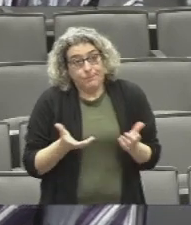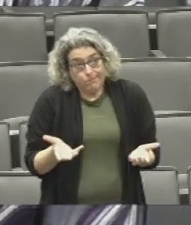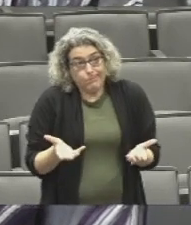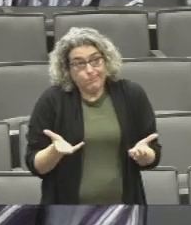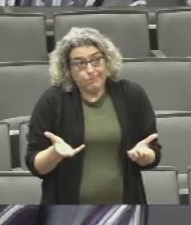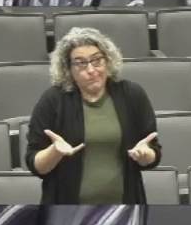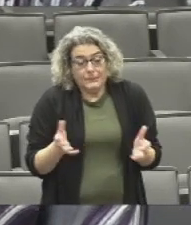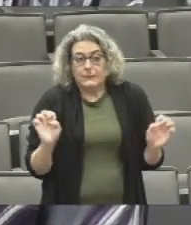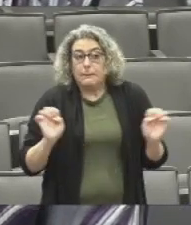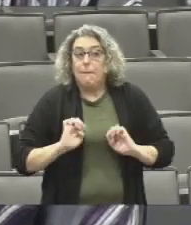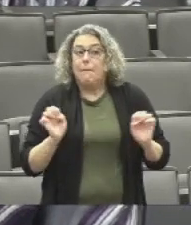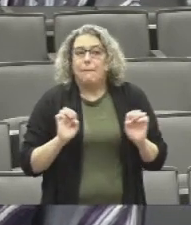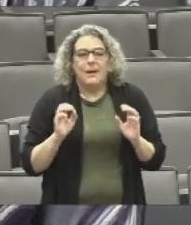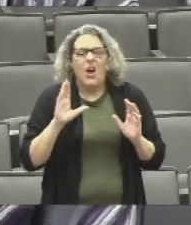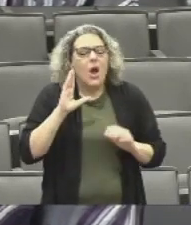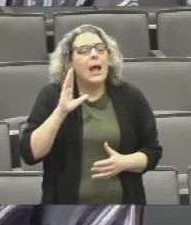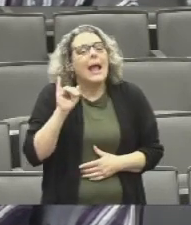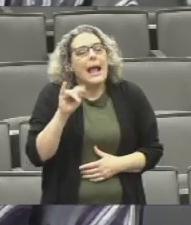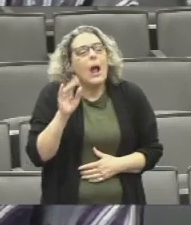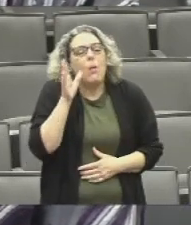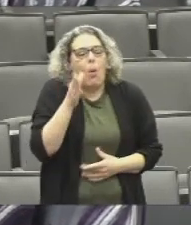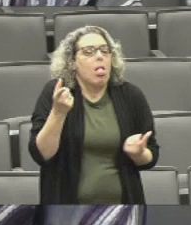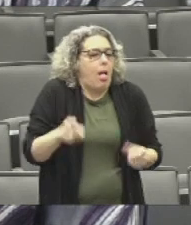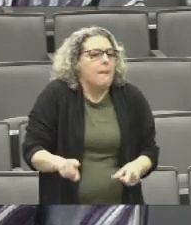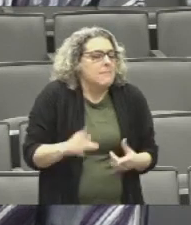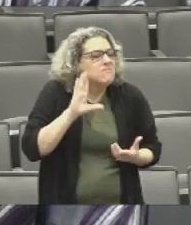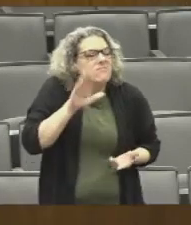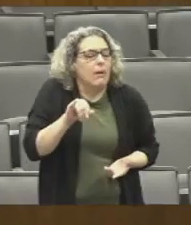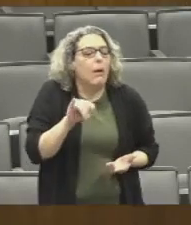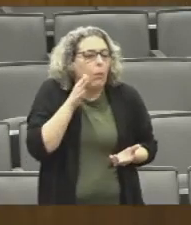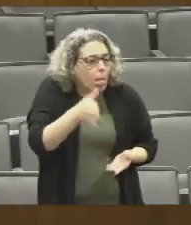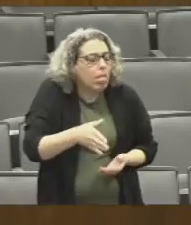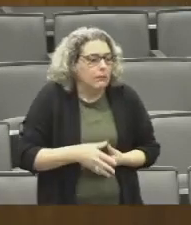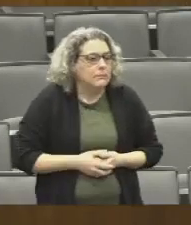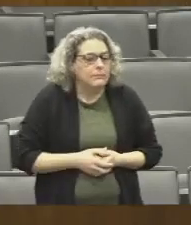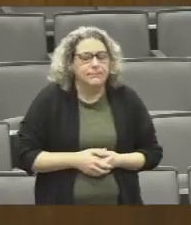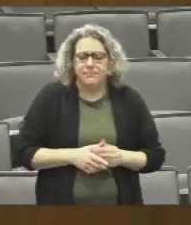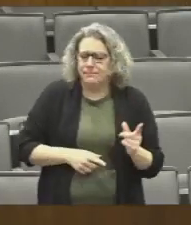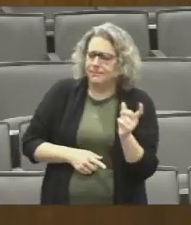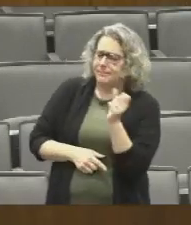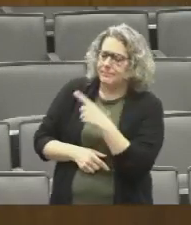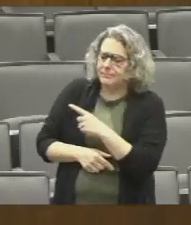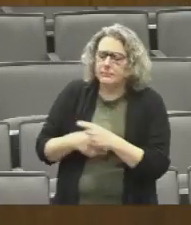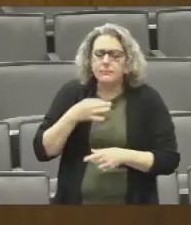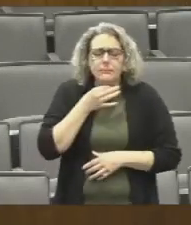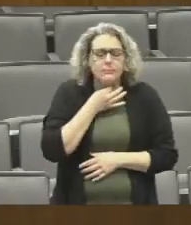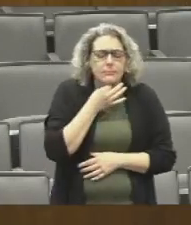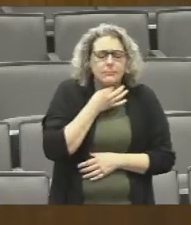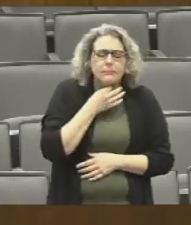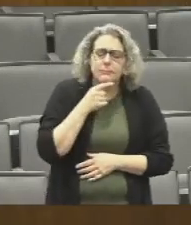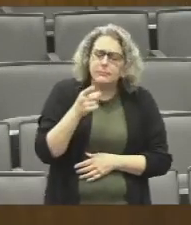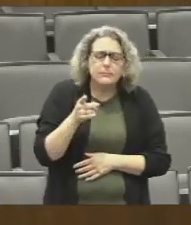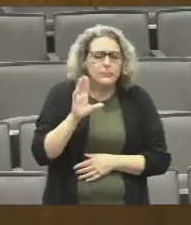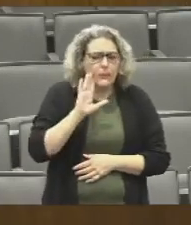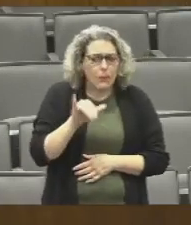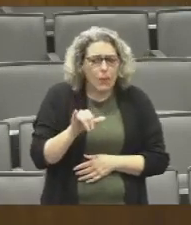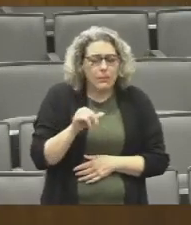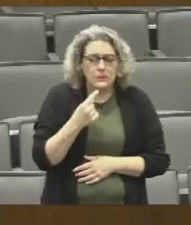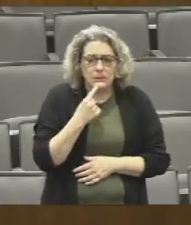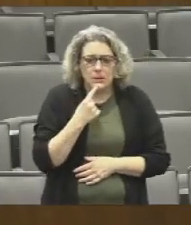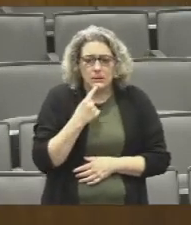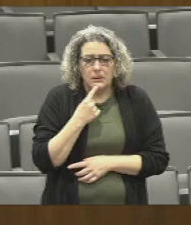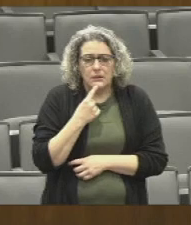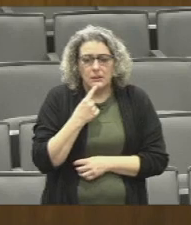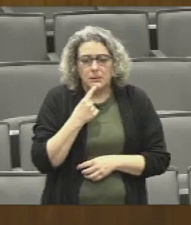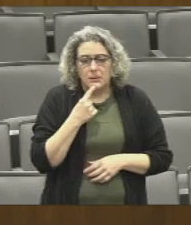It's imminent that is going to happen. Mm-hmm. I'm just on your calls. I'm curious what the. So you noted that the line